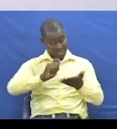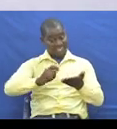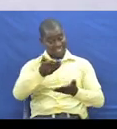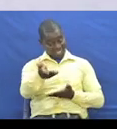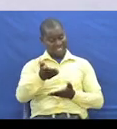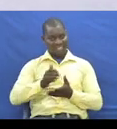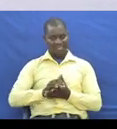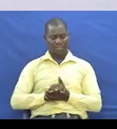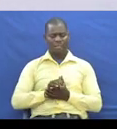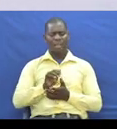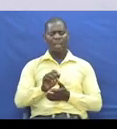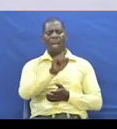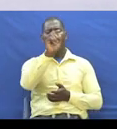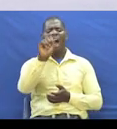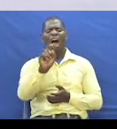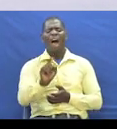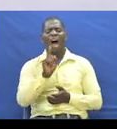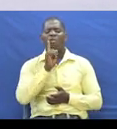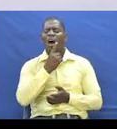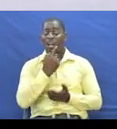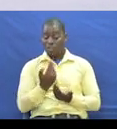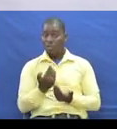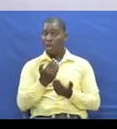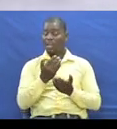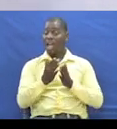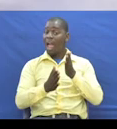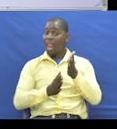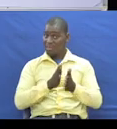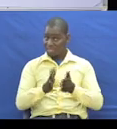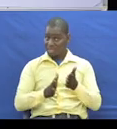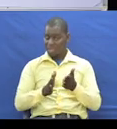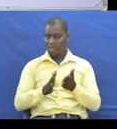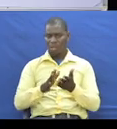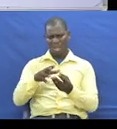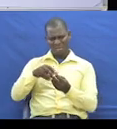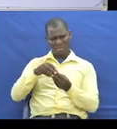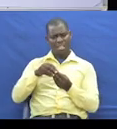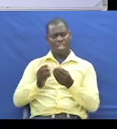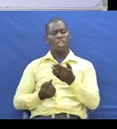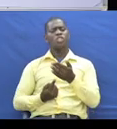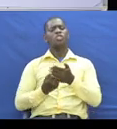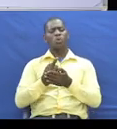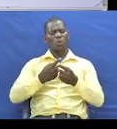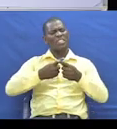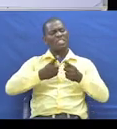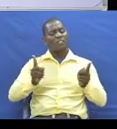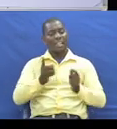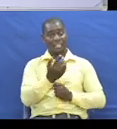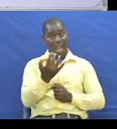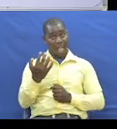Dear student, the isotopes of an element are being obtained due to